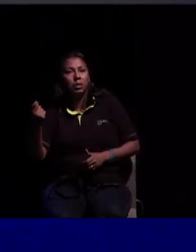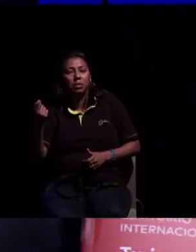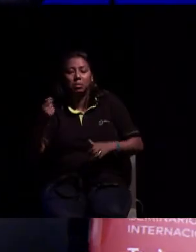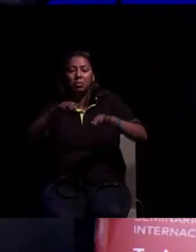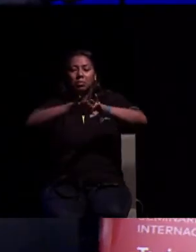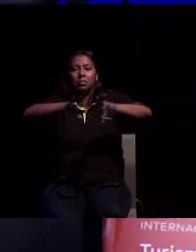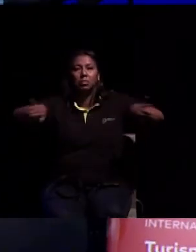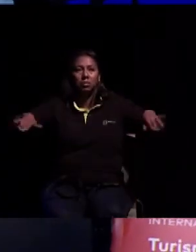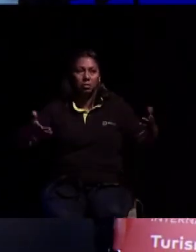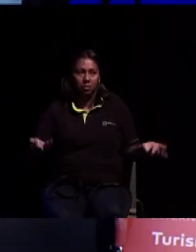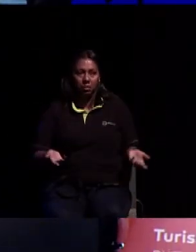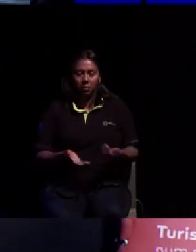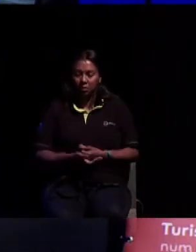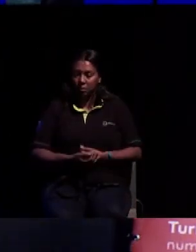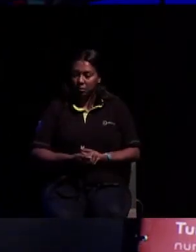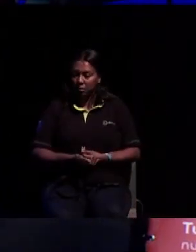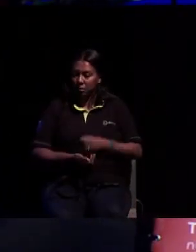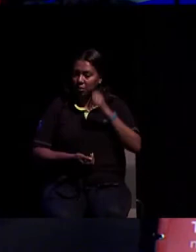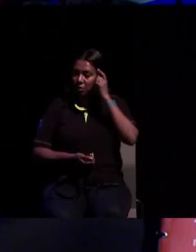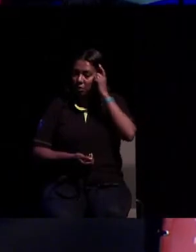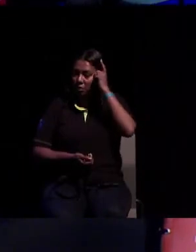Né?